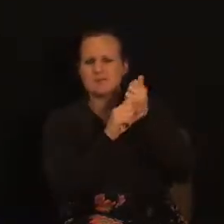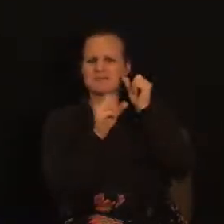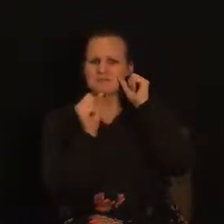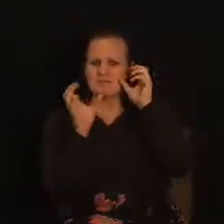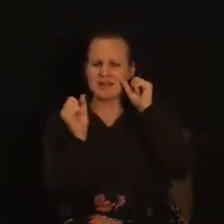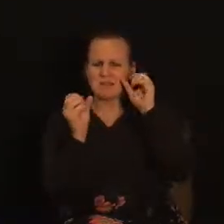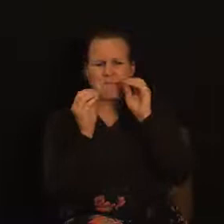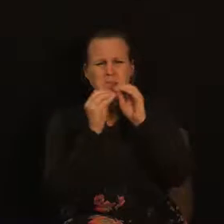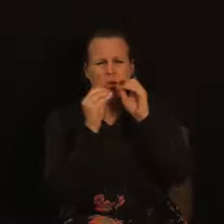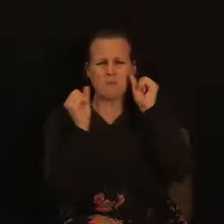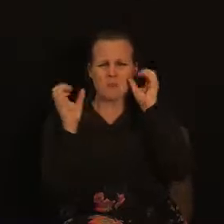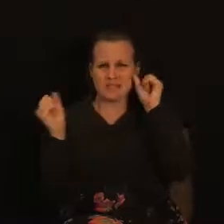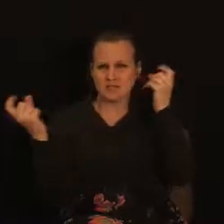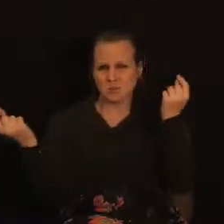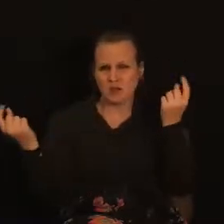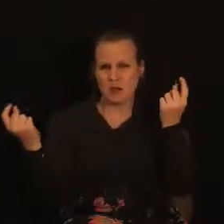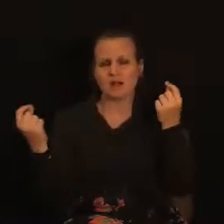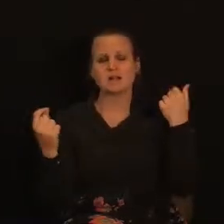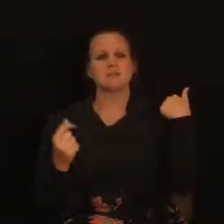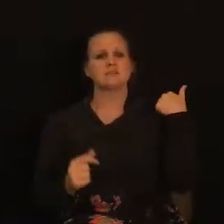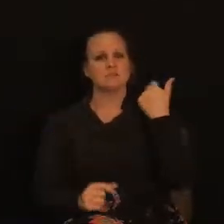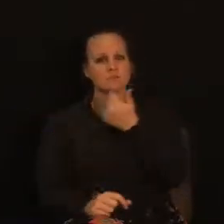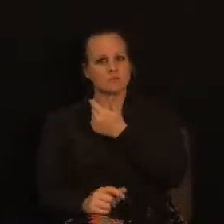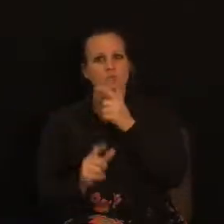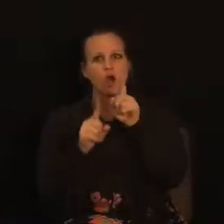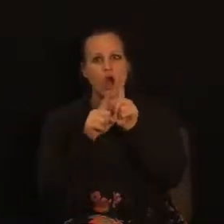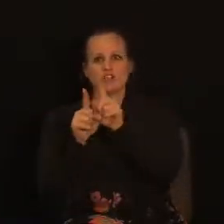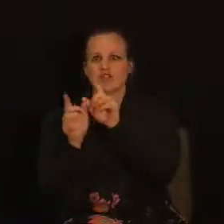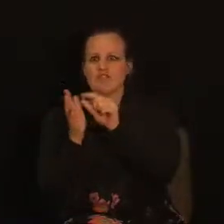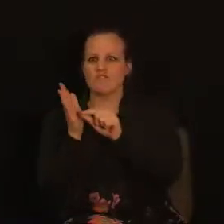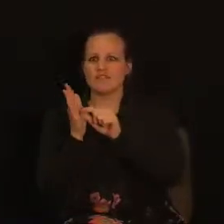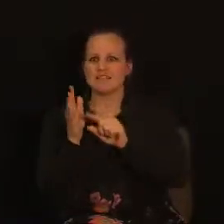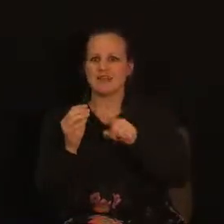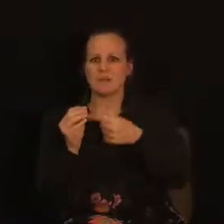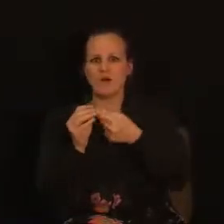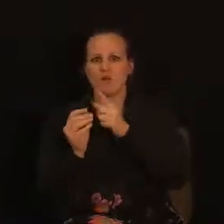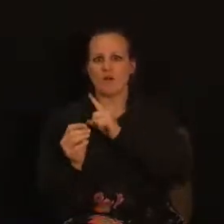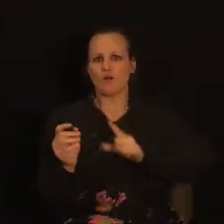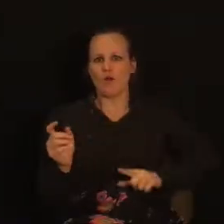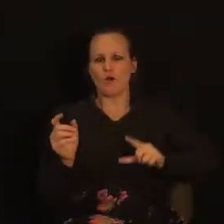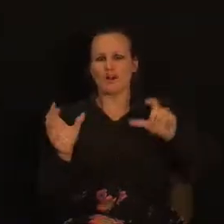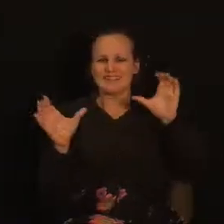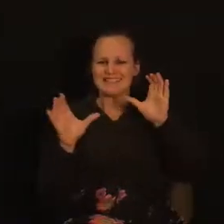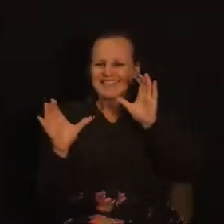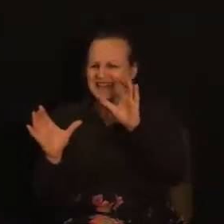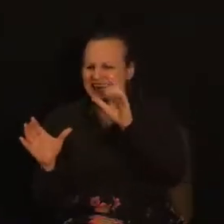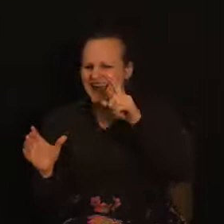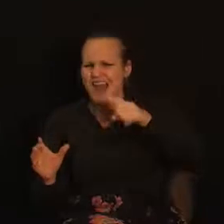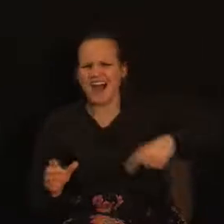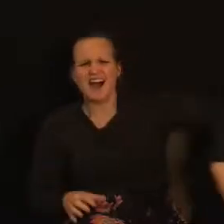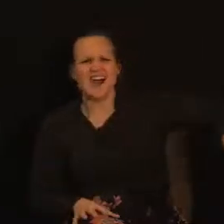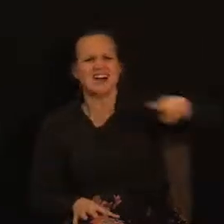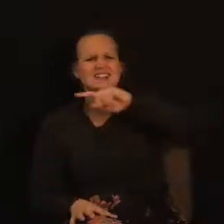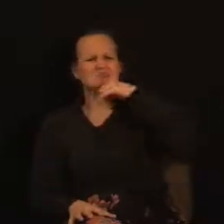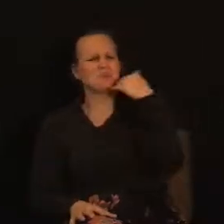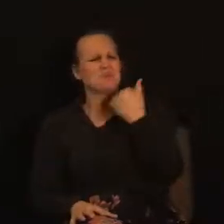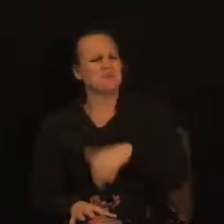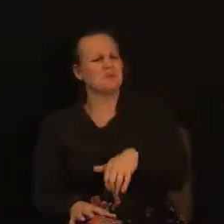than that, is that there are also verses about the Lord seeking us, and he seeks us in the same